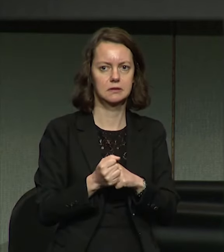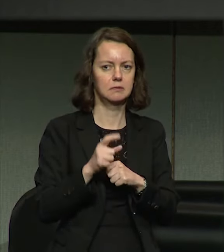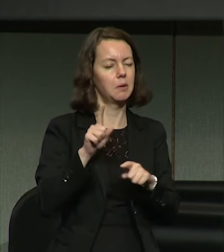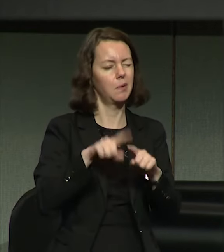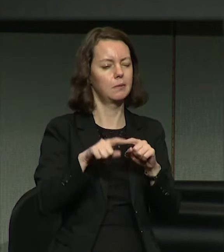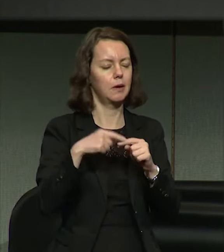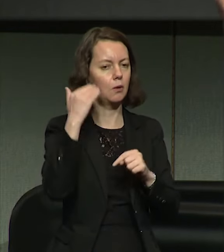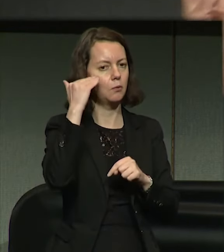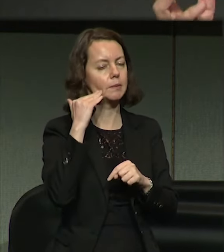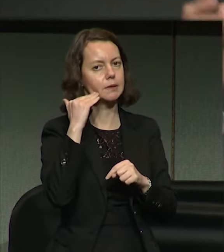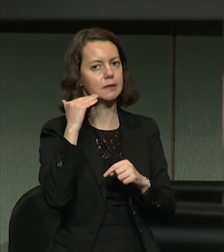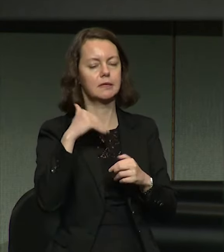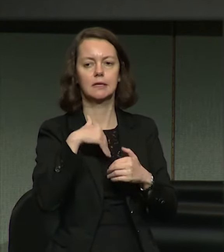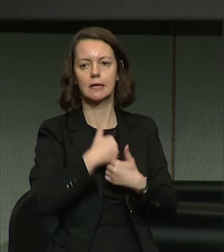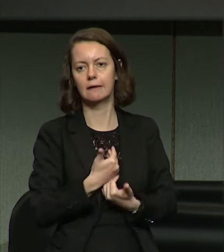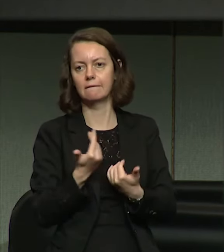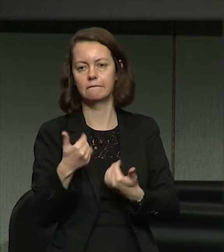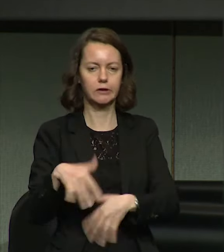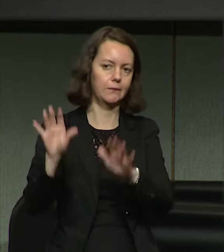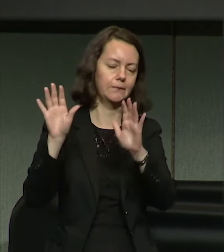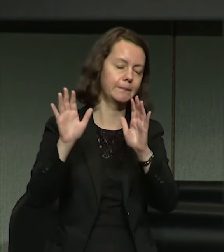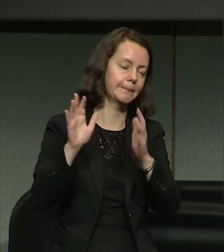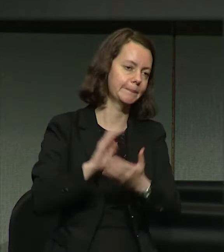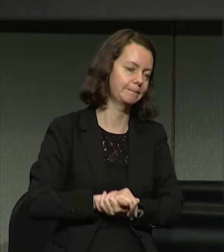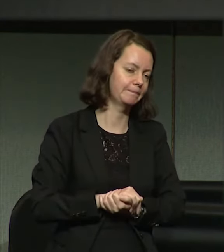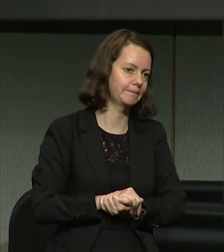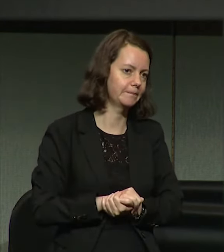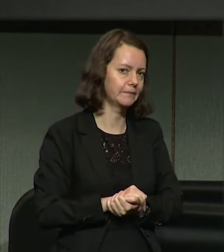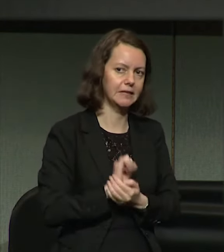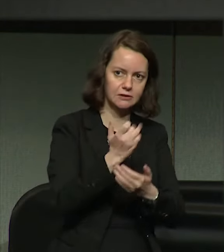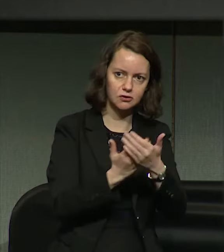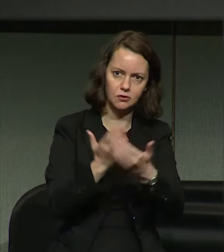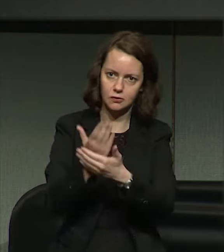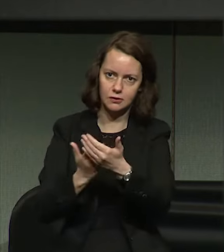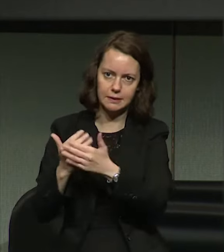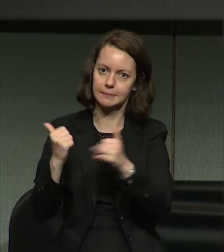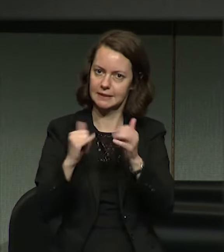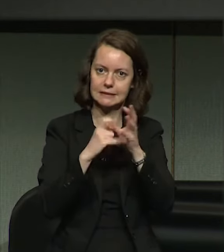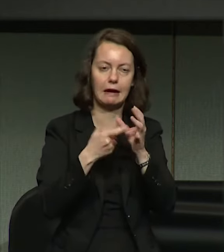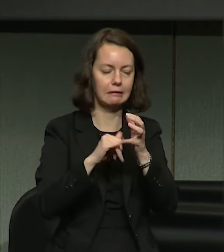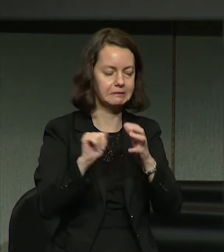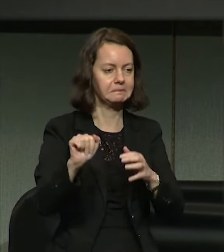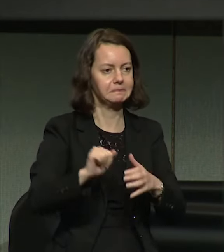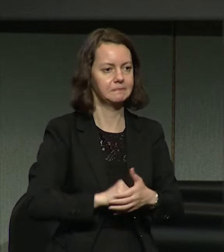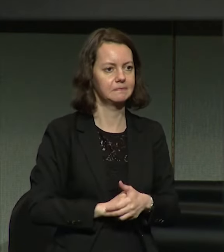lady he had loved and forsaken. He had a lot of scars.